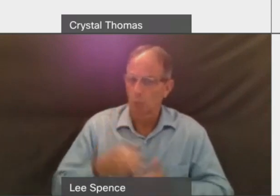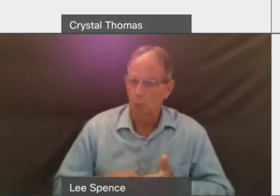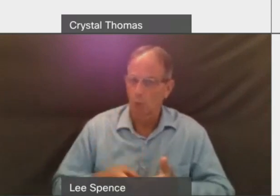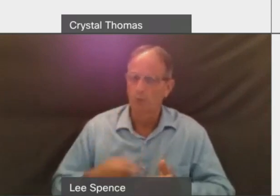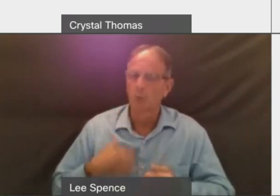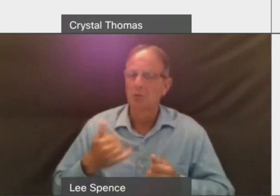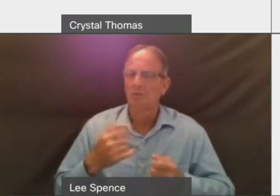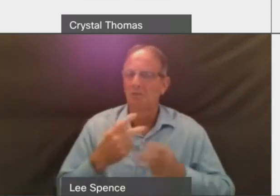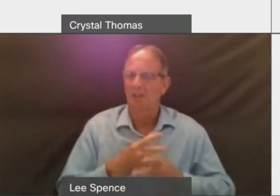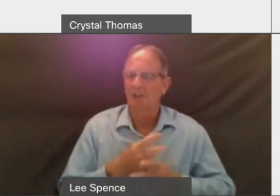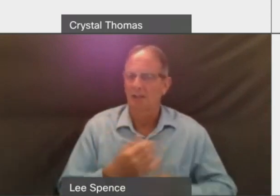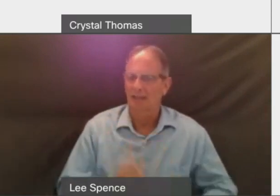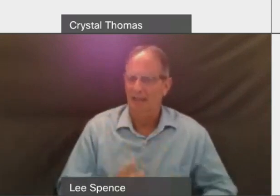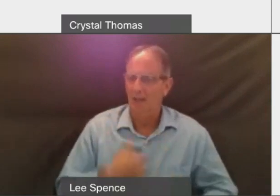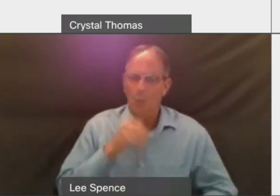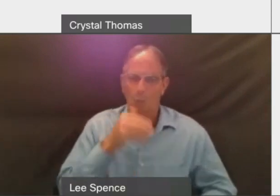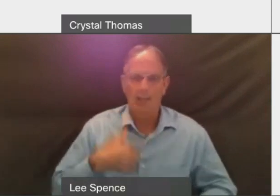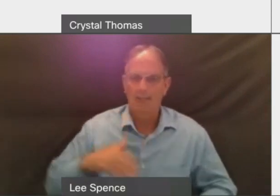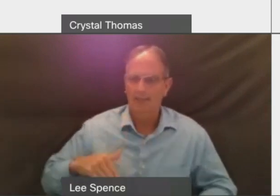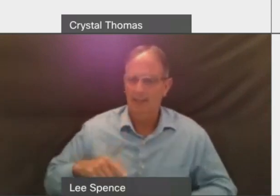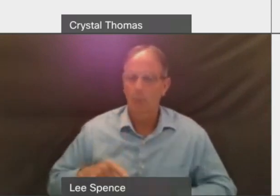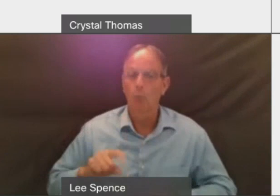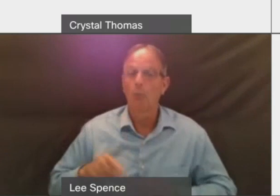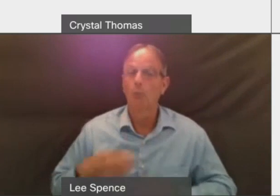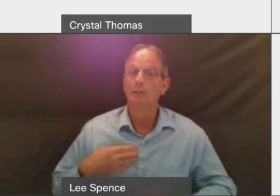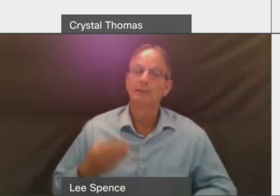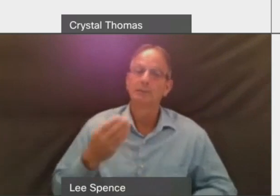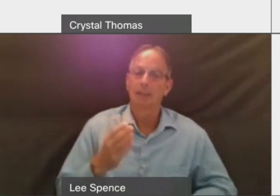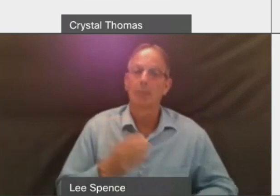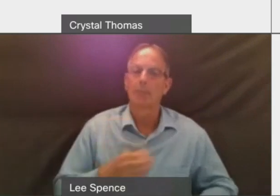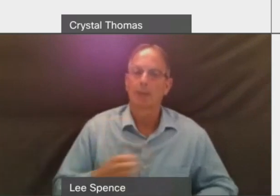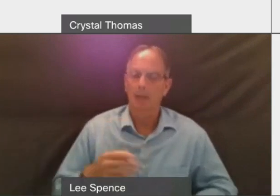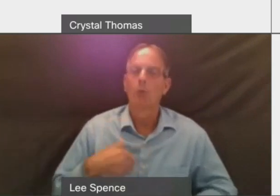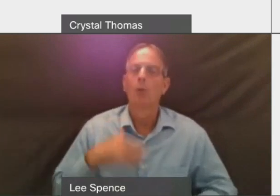but we have to submit that when we submit our plan, so we will be submitting that.